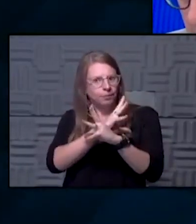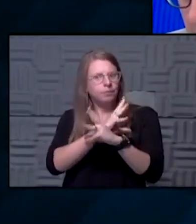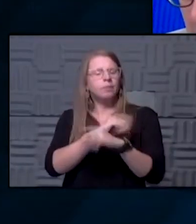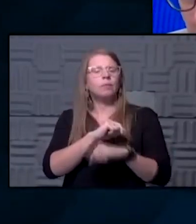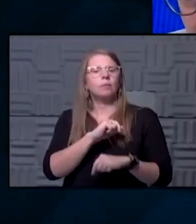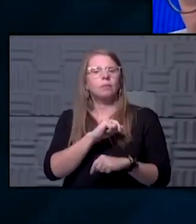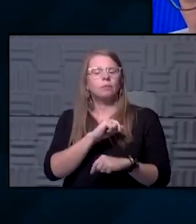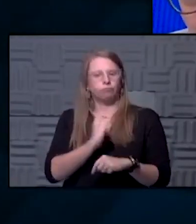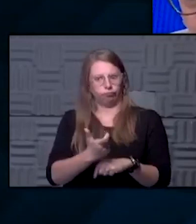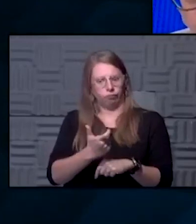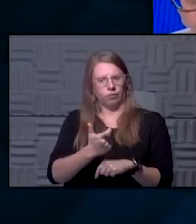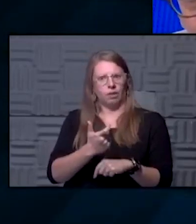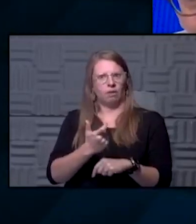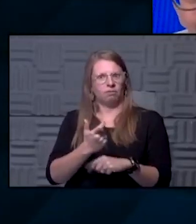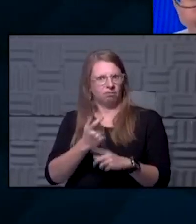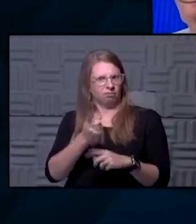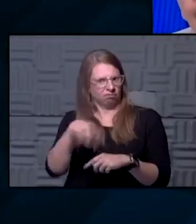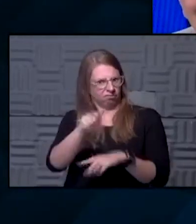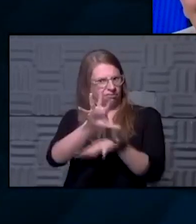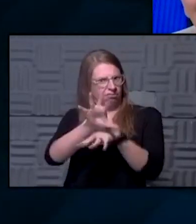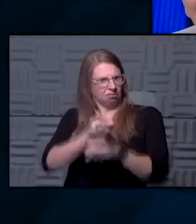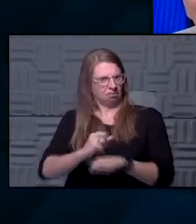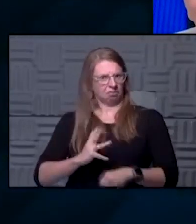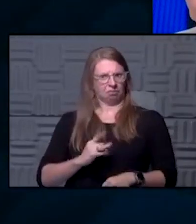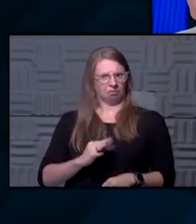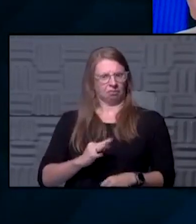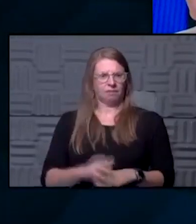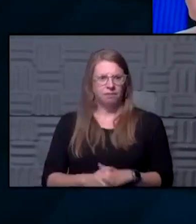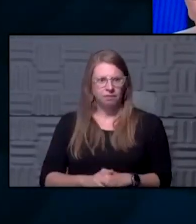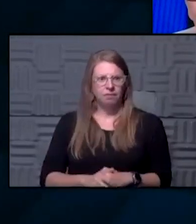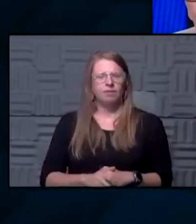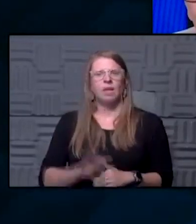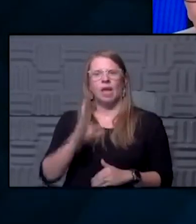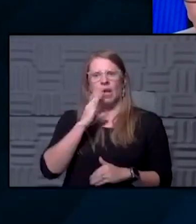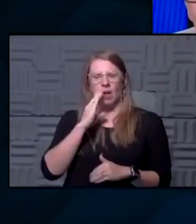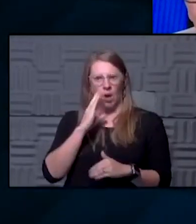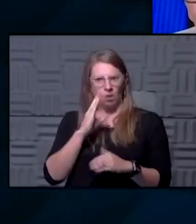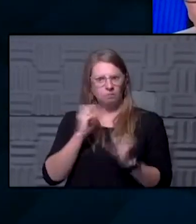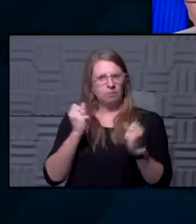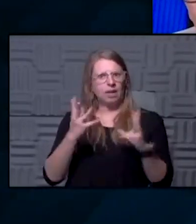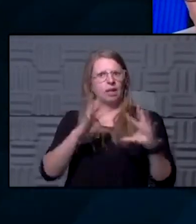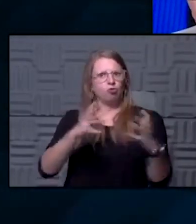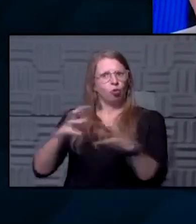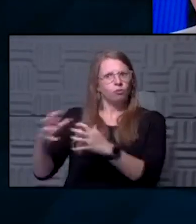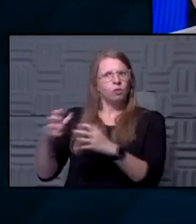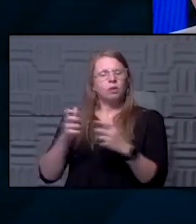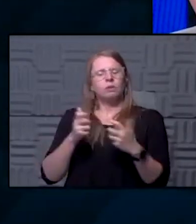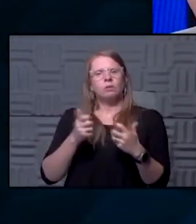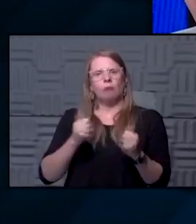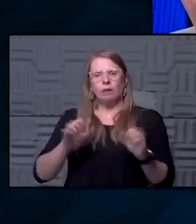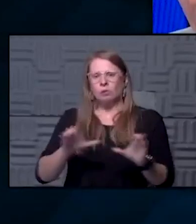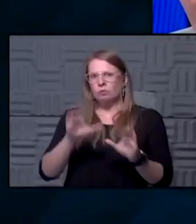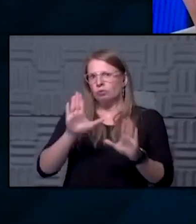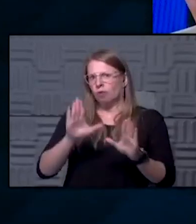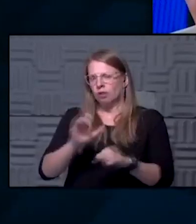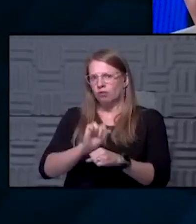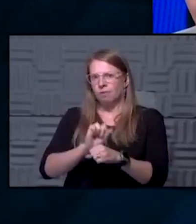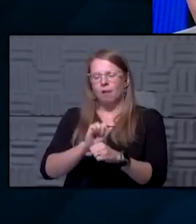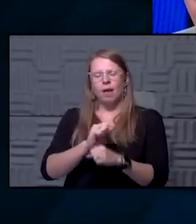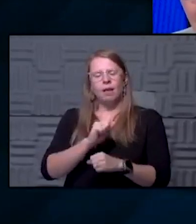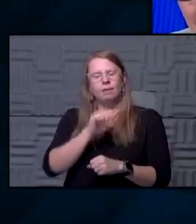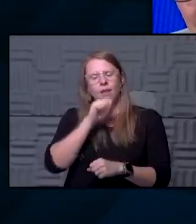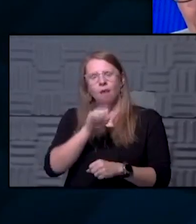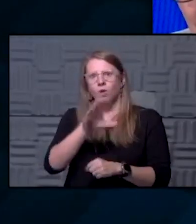pretty cut it down. It's pretty cool. And I know that groups are doing a great job at trying to make sure people. So I love your